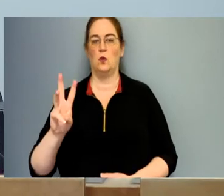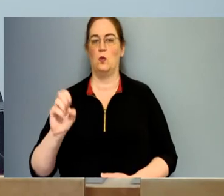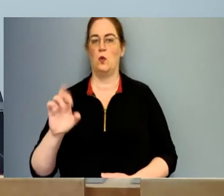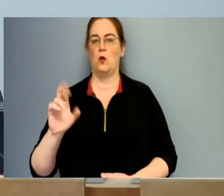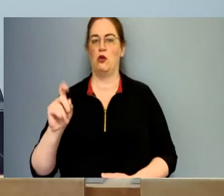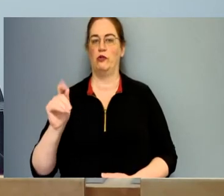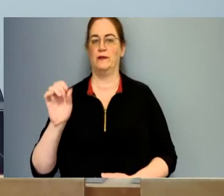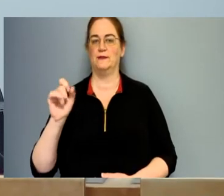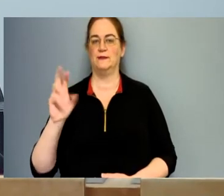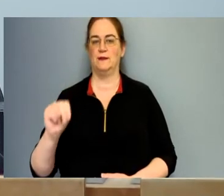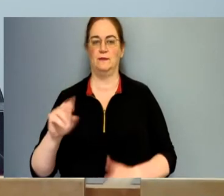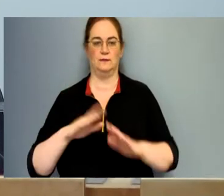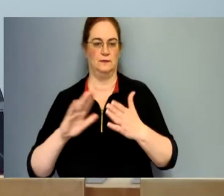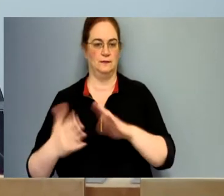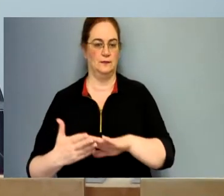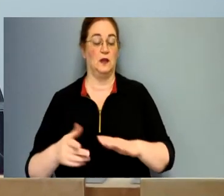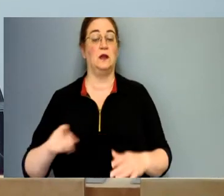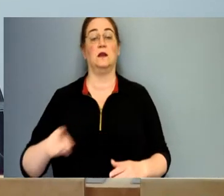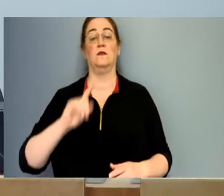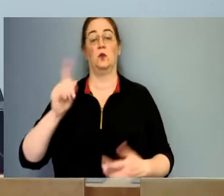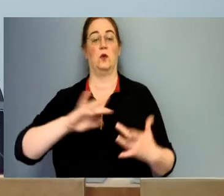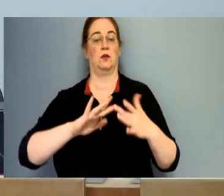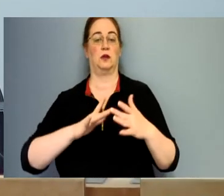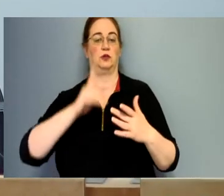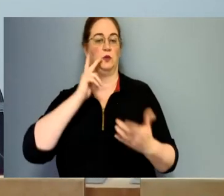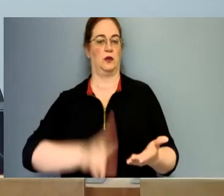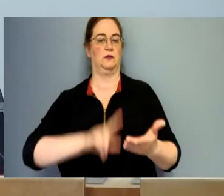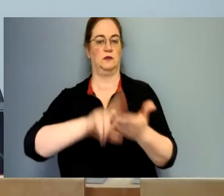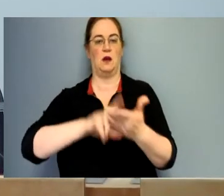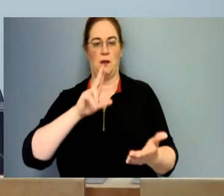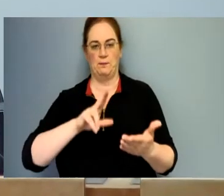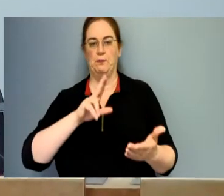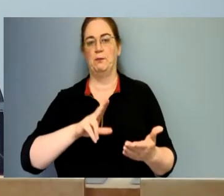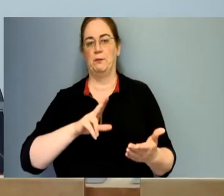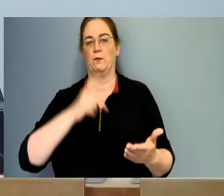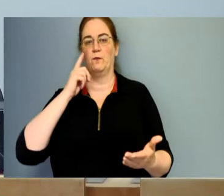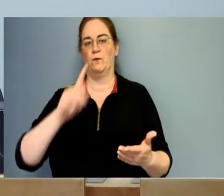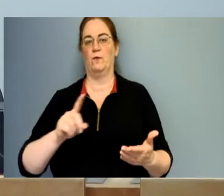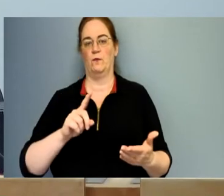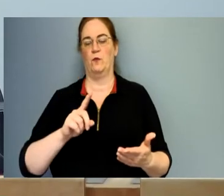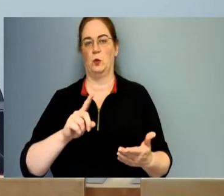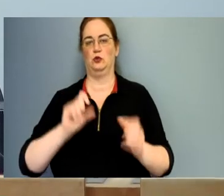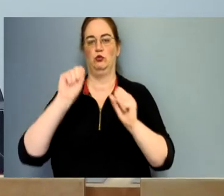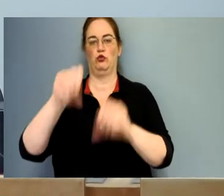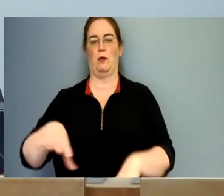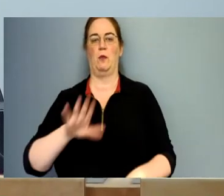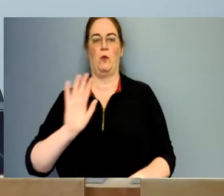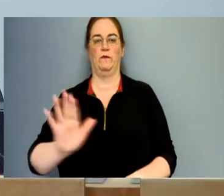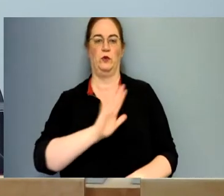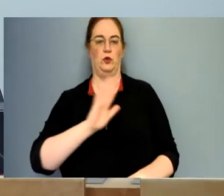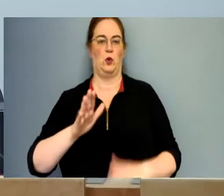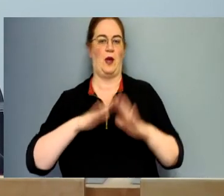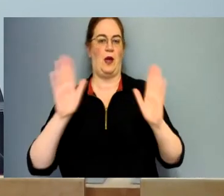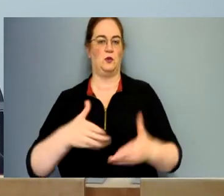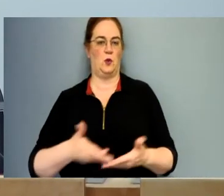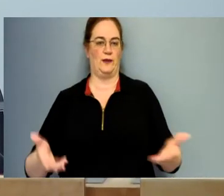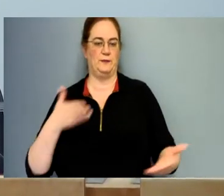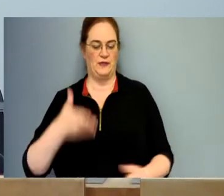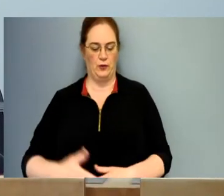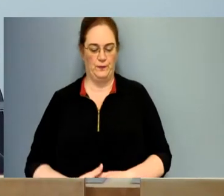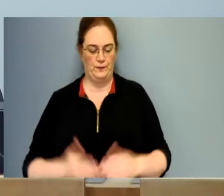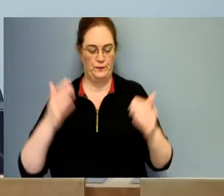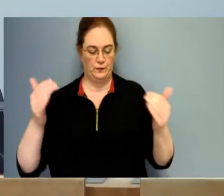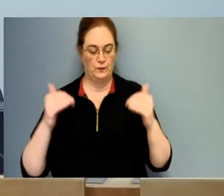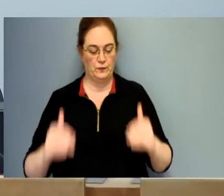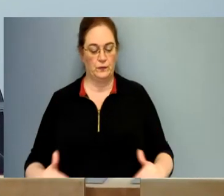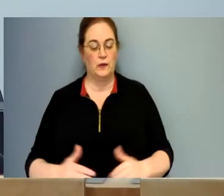Township. And if you go online, you can sign up to drop off your household items there.